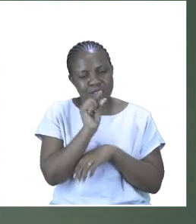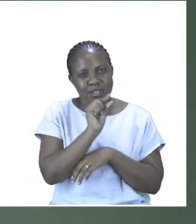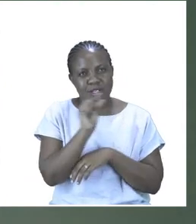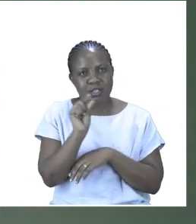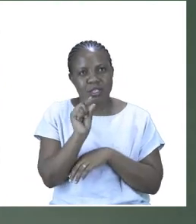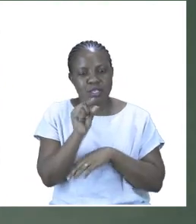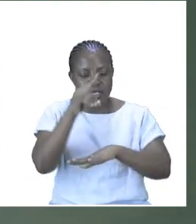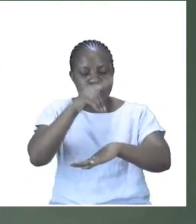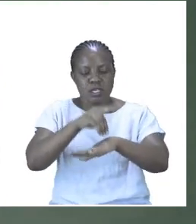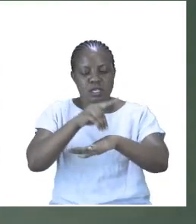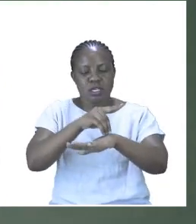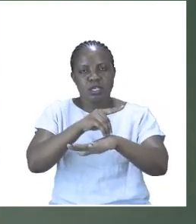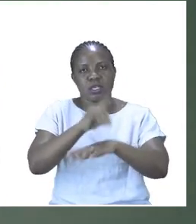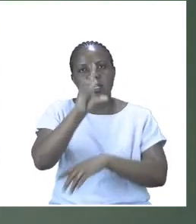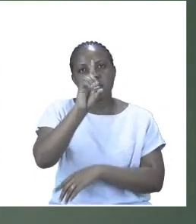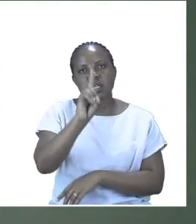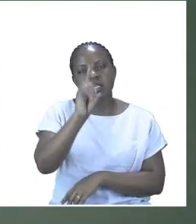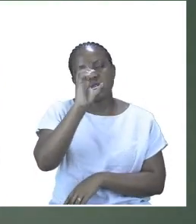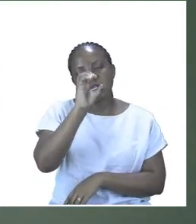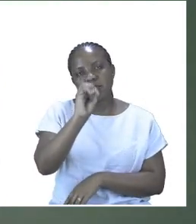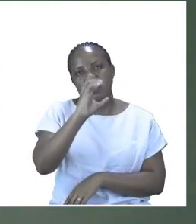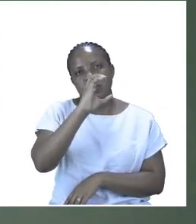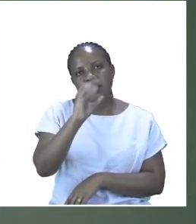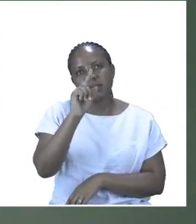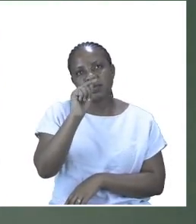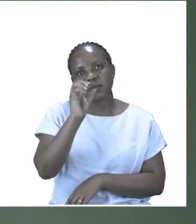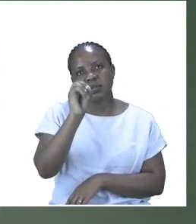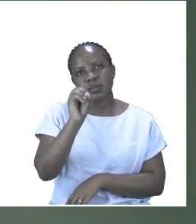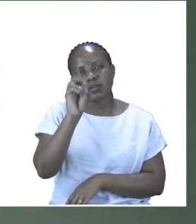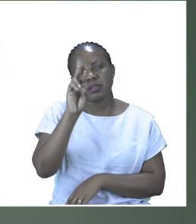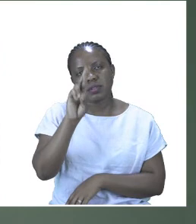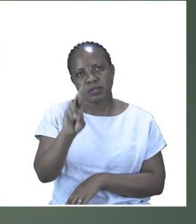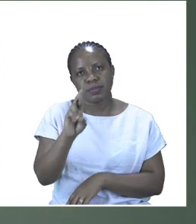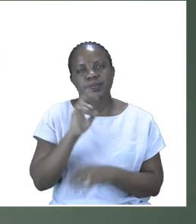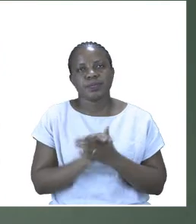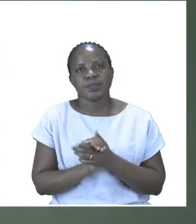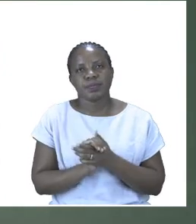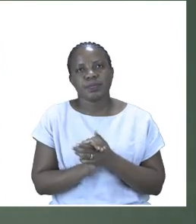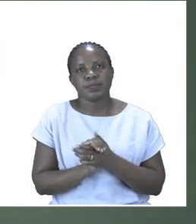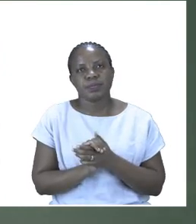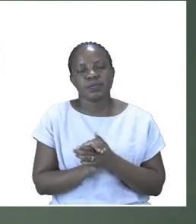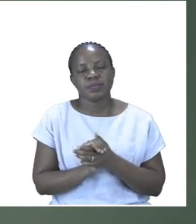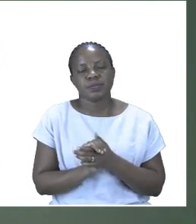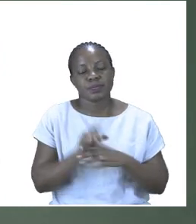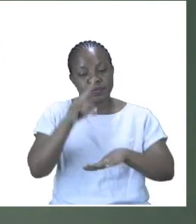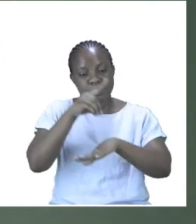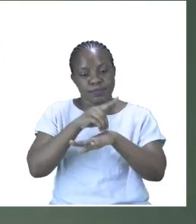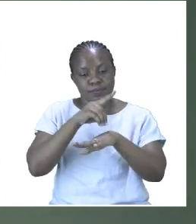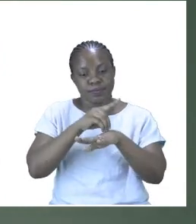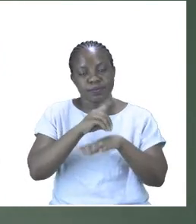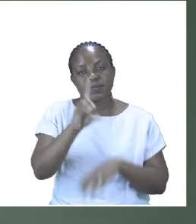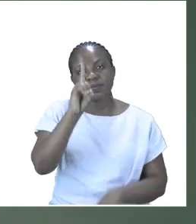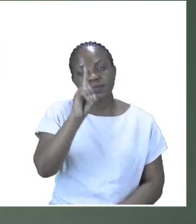doctor. And this is how we spell doctor. We have a D,